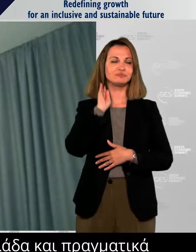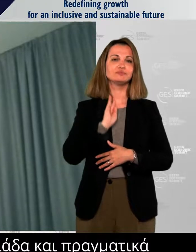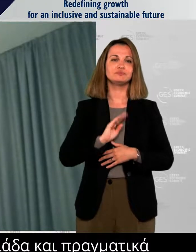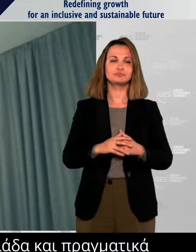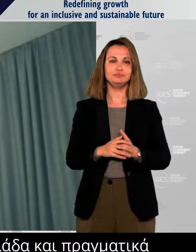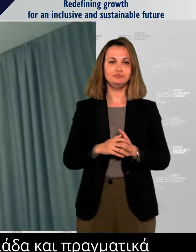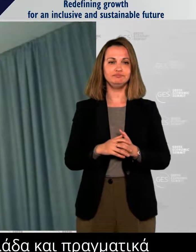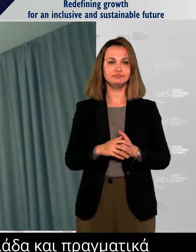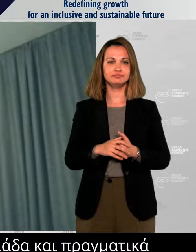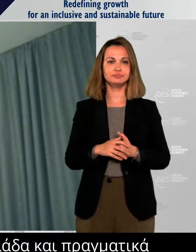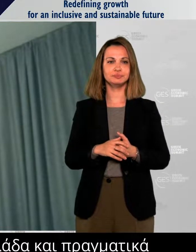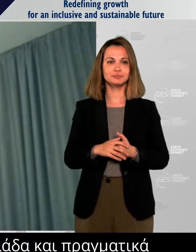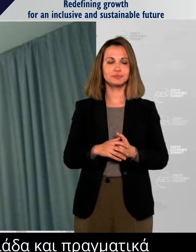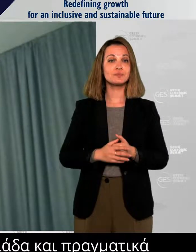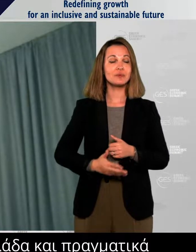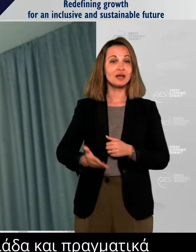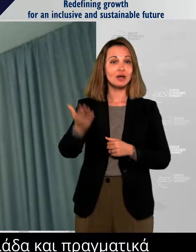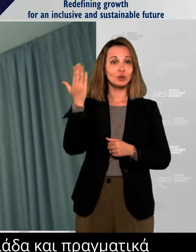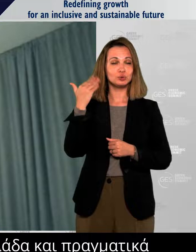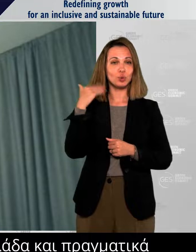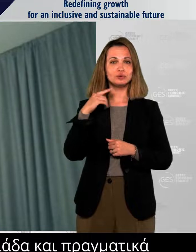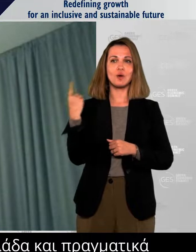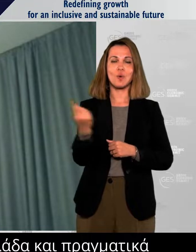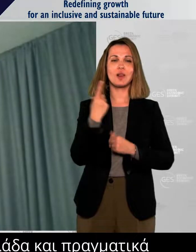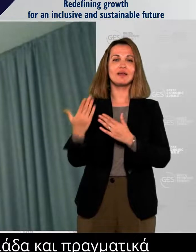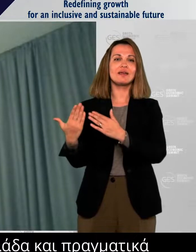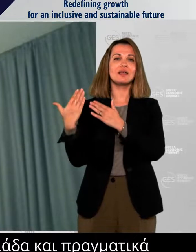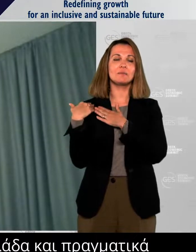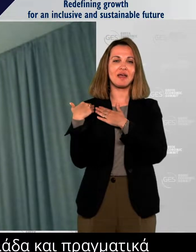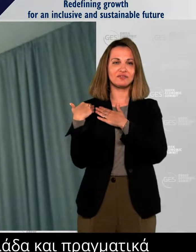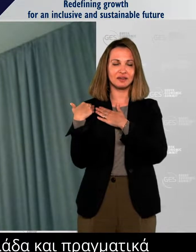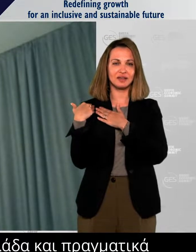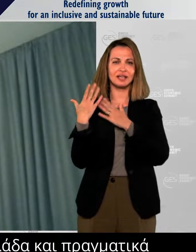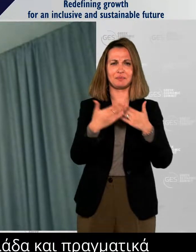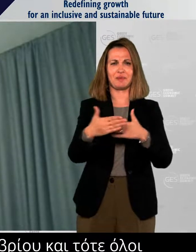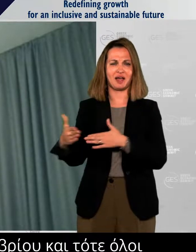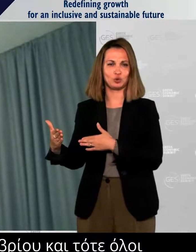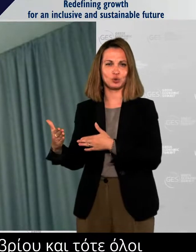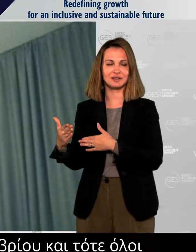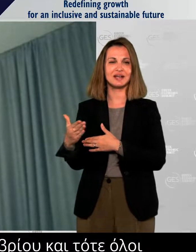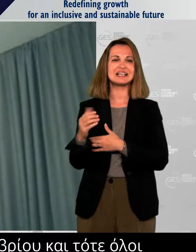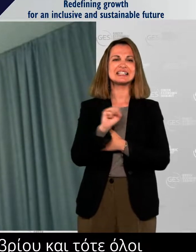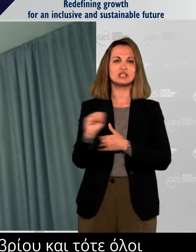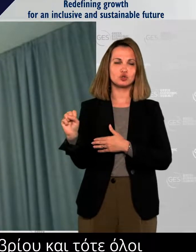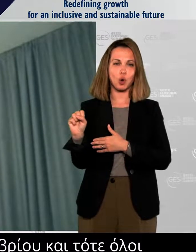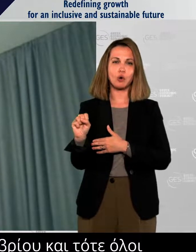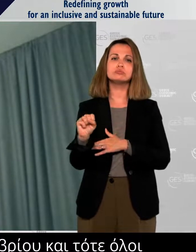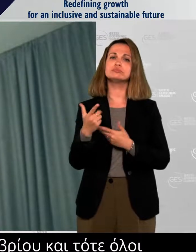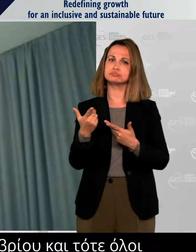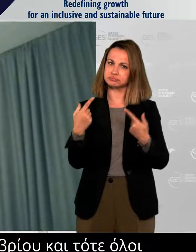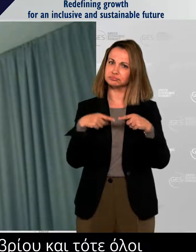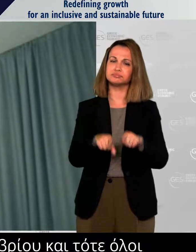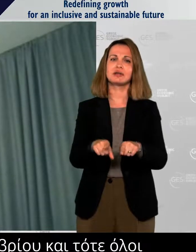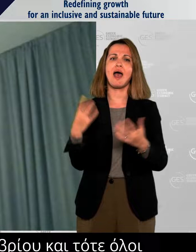chief innovation investors from San Jose, California, came to Greece, and it was really a memorable